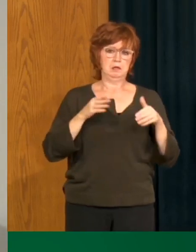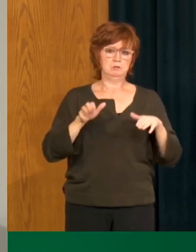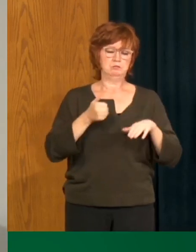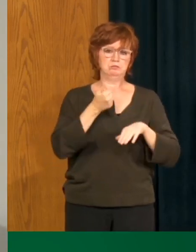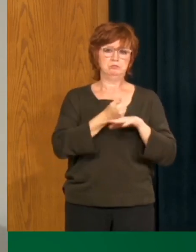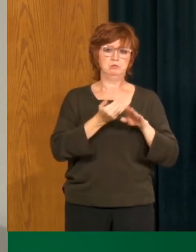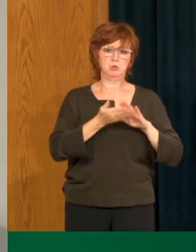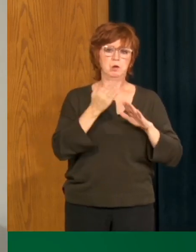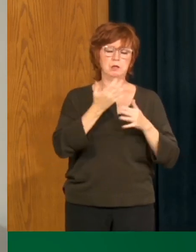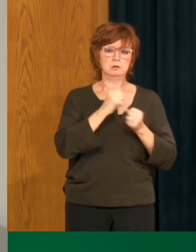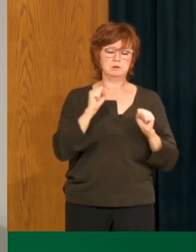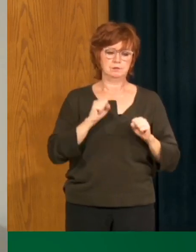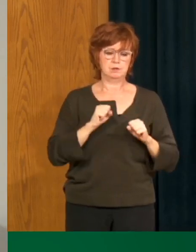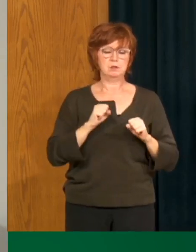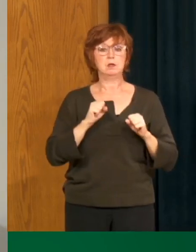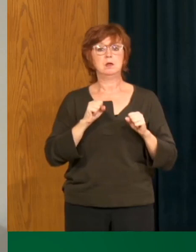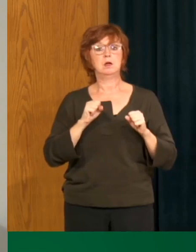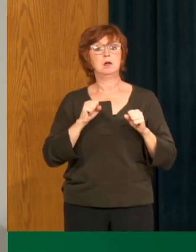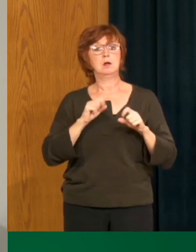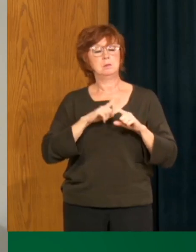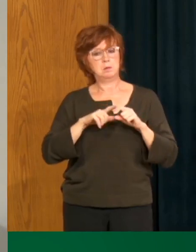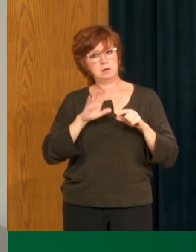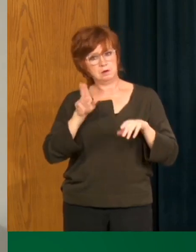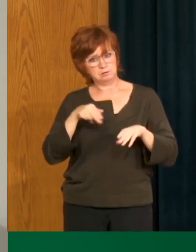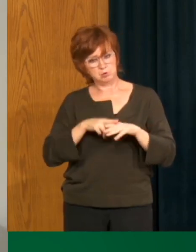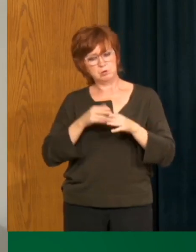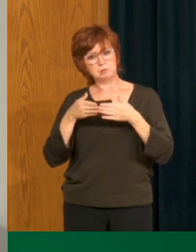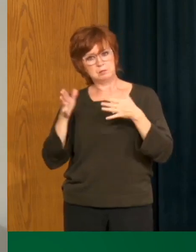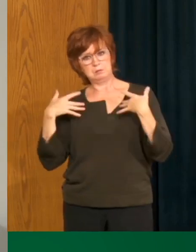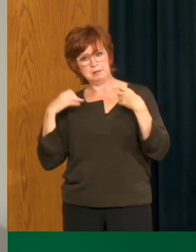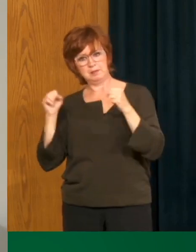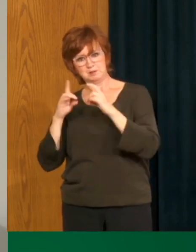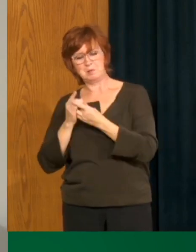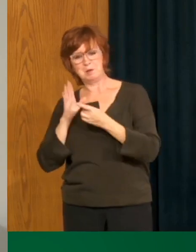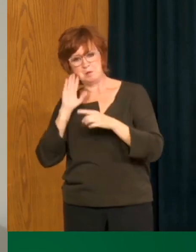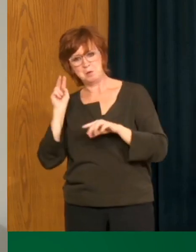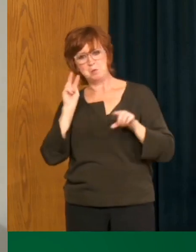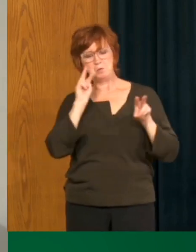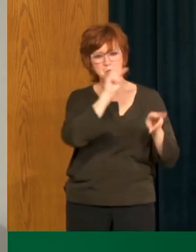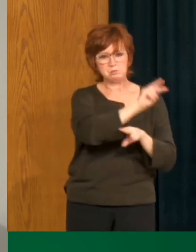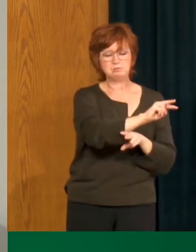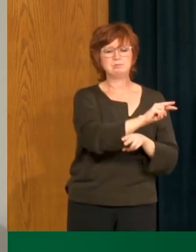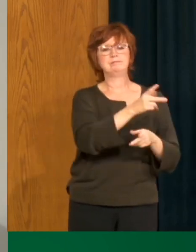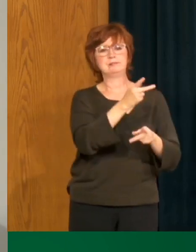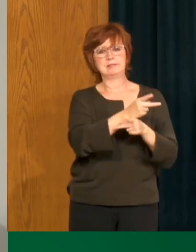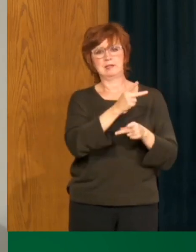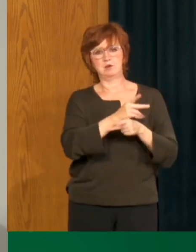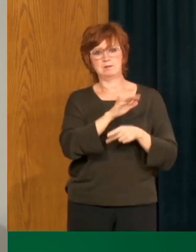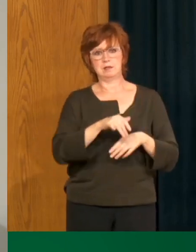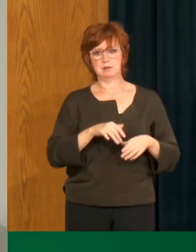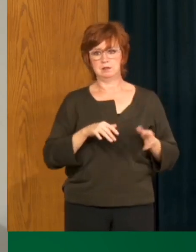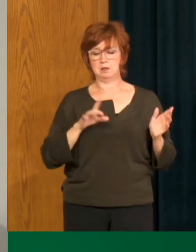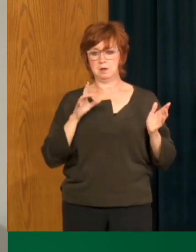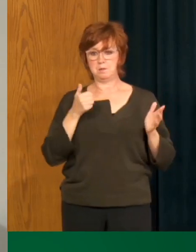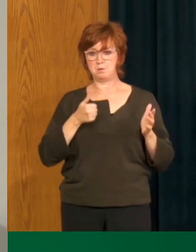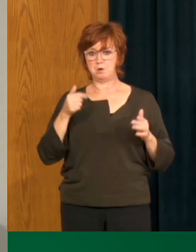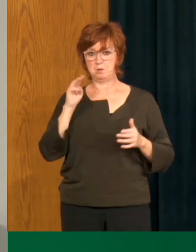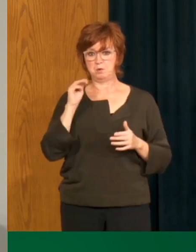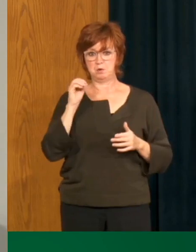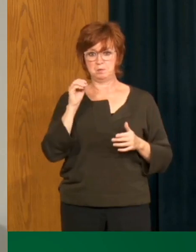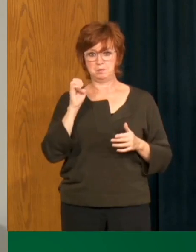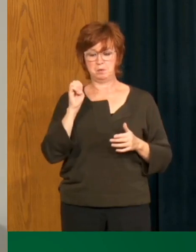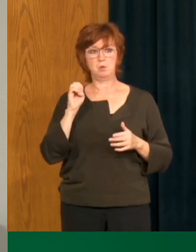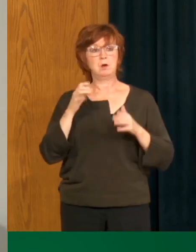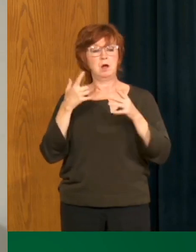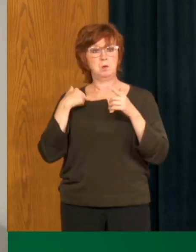appropriate public health follow-up will happen to reassure parents or take any further actions that are required. I would just add to that, Taylor,